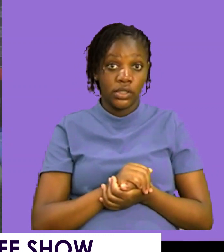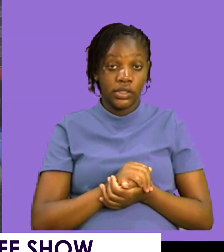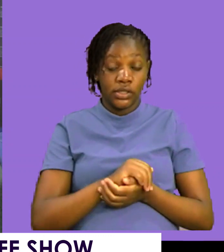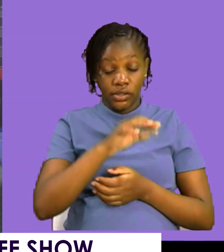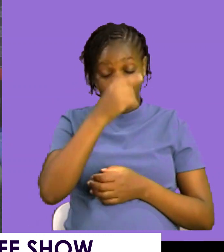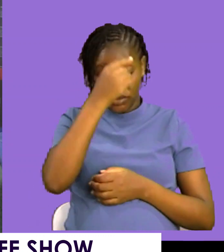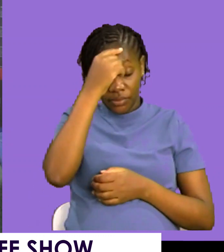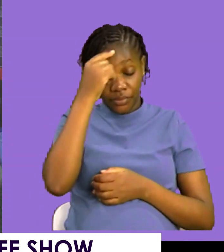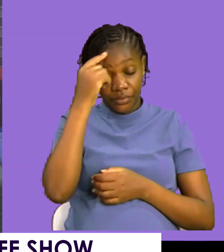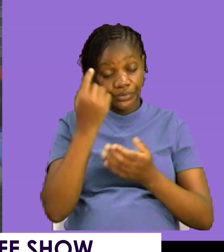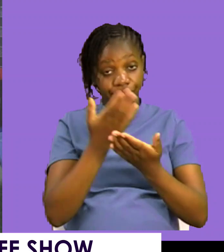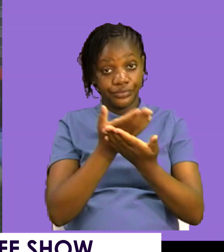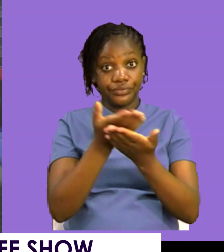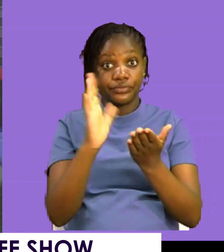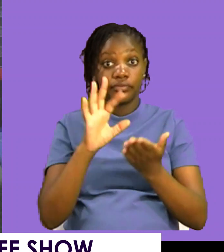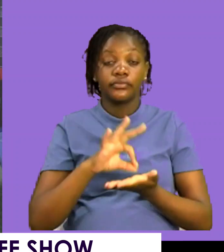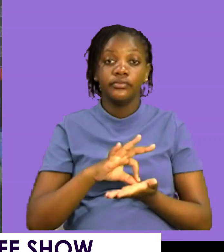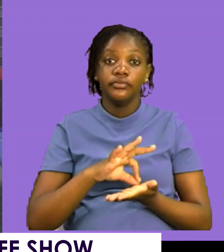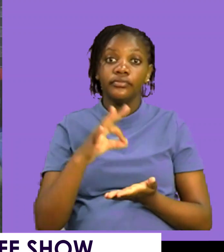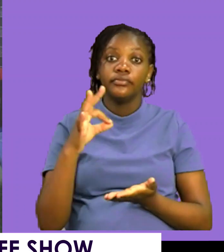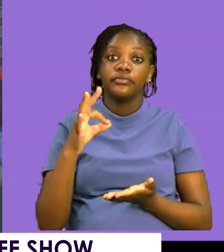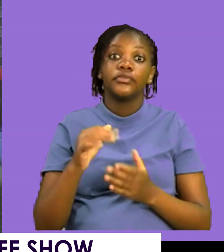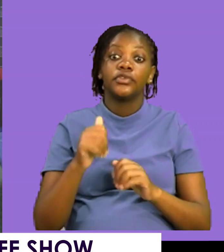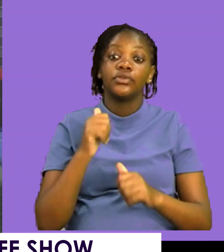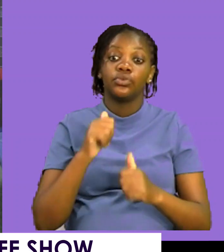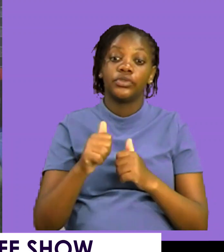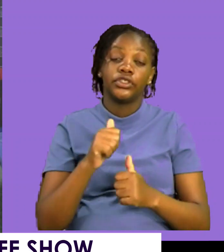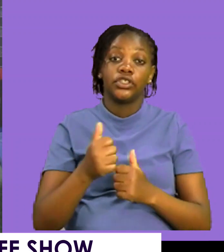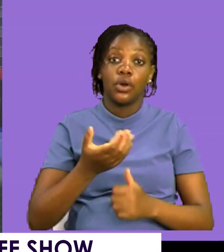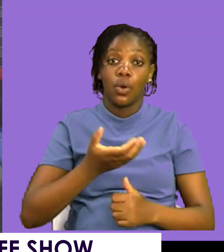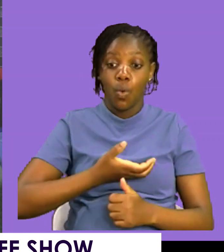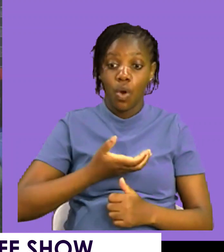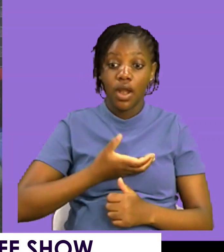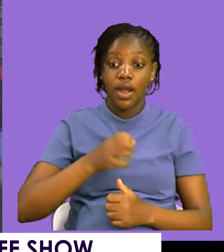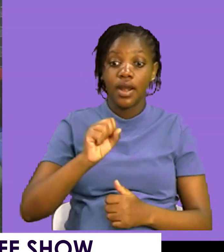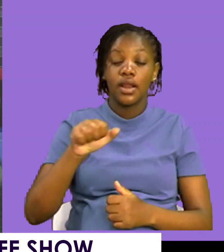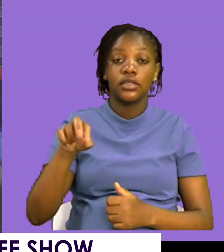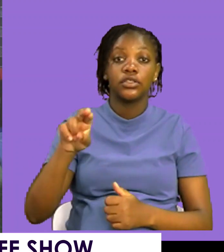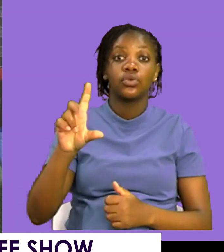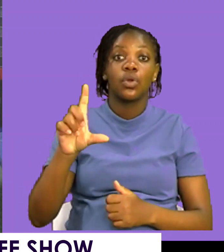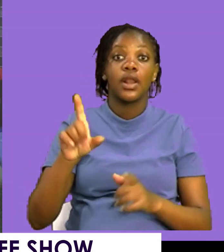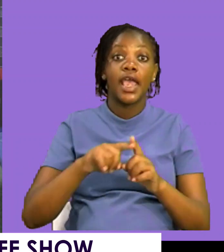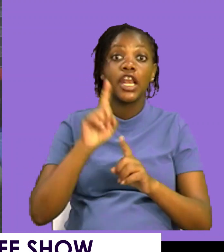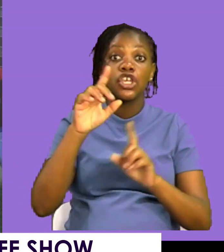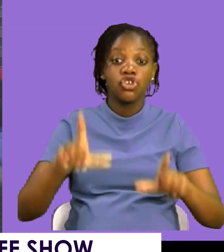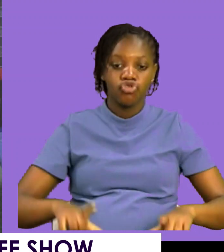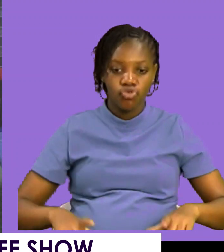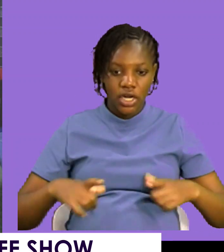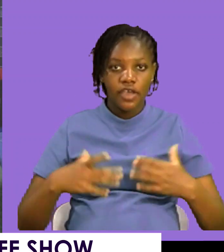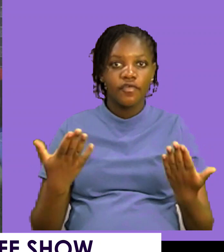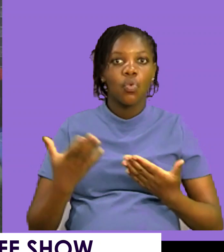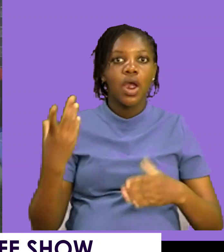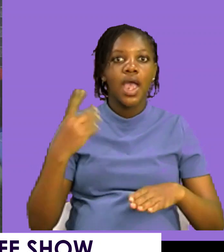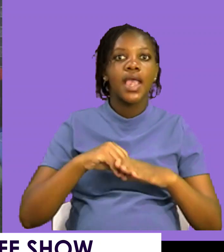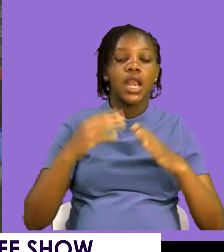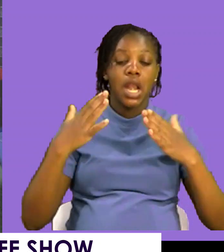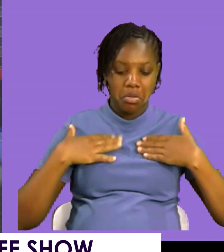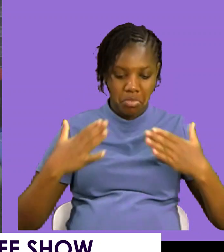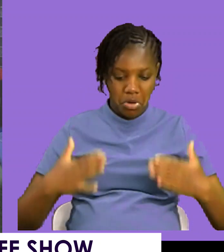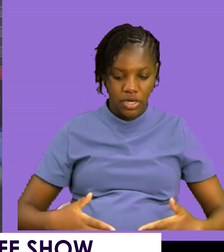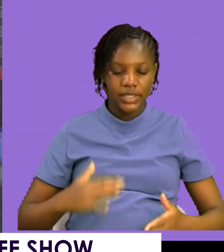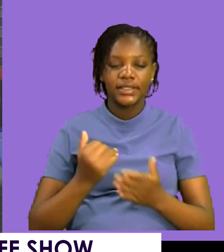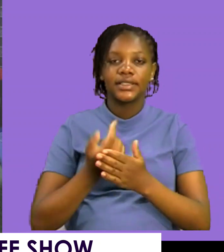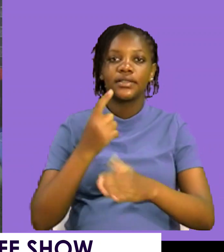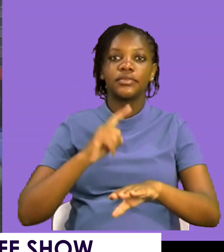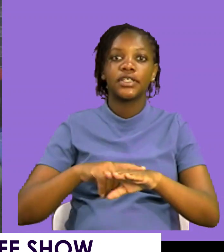Because you are a spirit being possessing a soul and you live in a body. Many times we take the